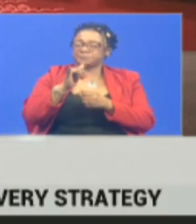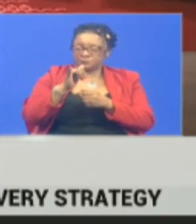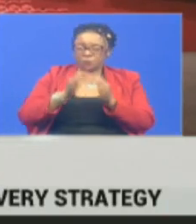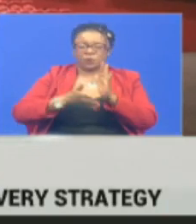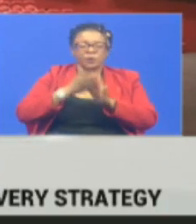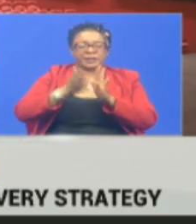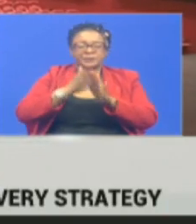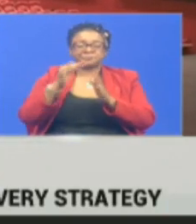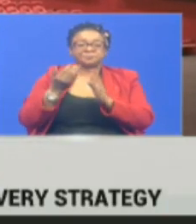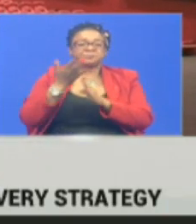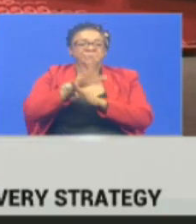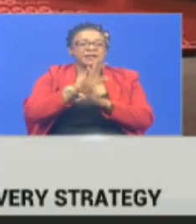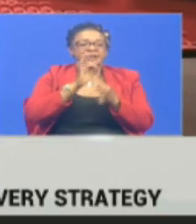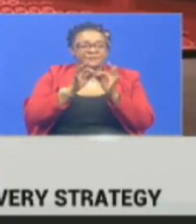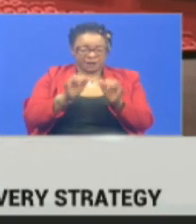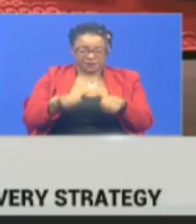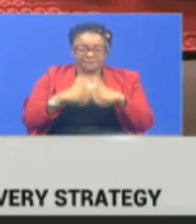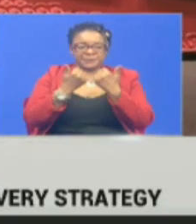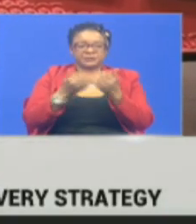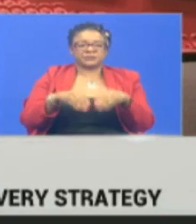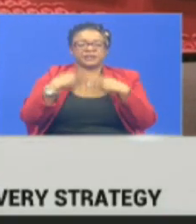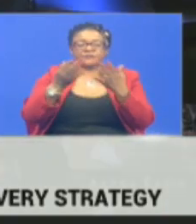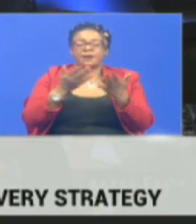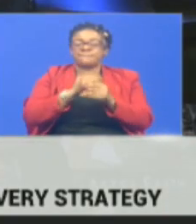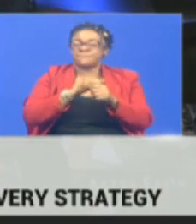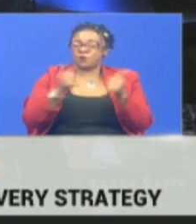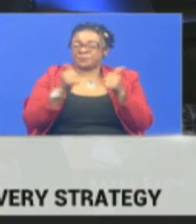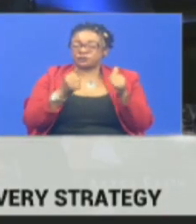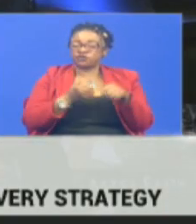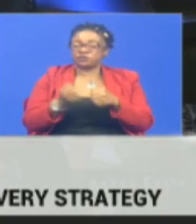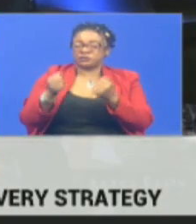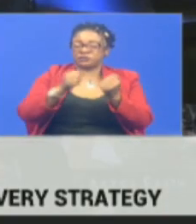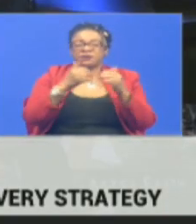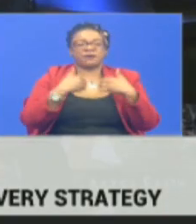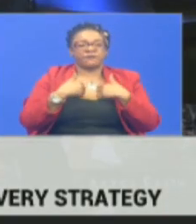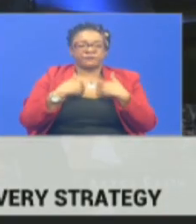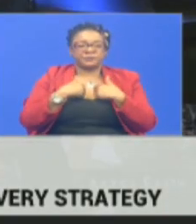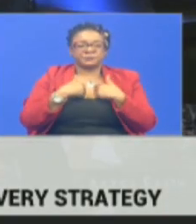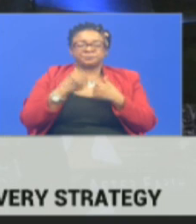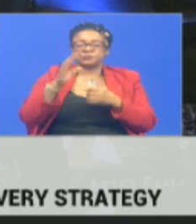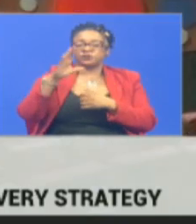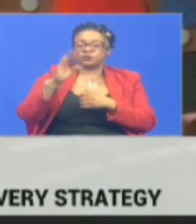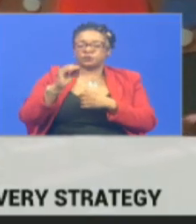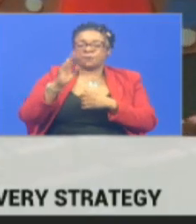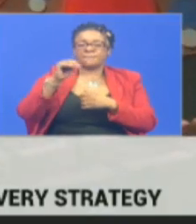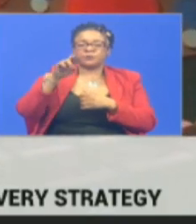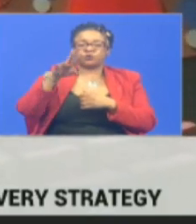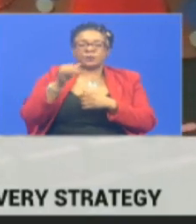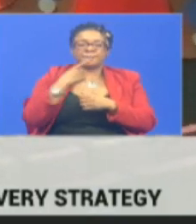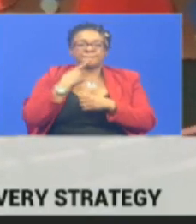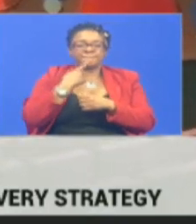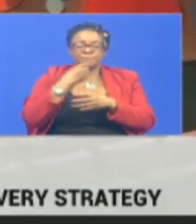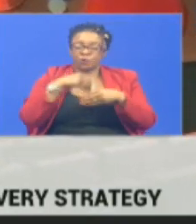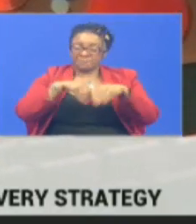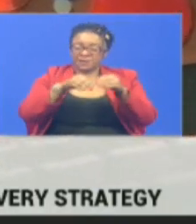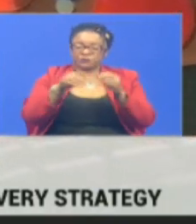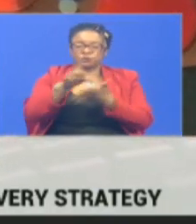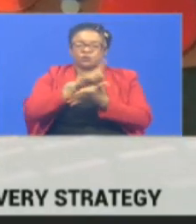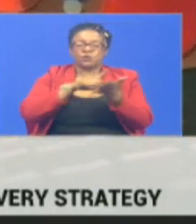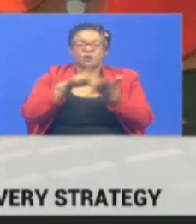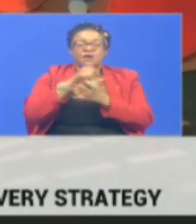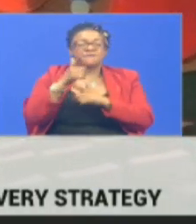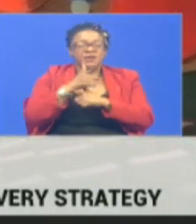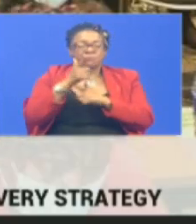back if given the proper strategies are put in place. KFCB CEO Ezekiel Mutua says compliant local films will be